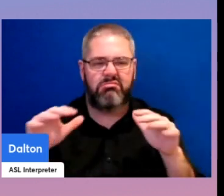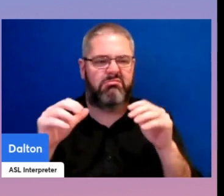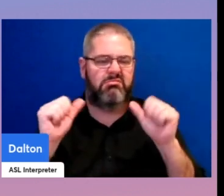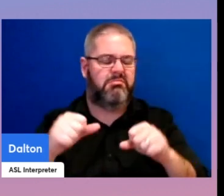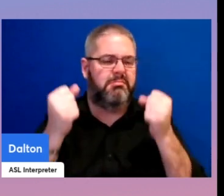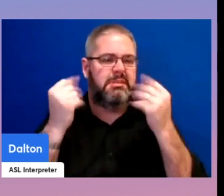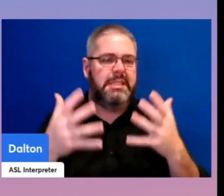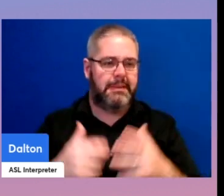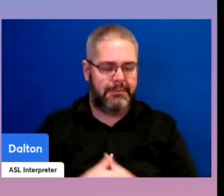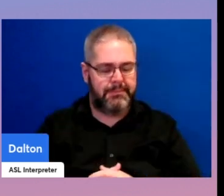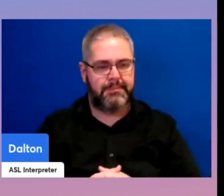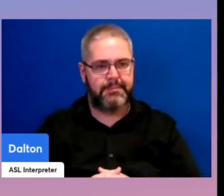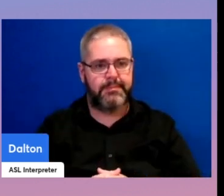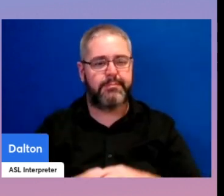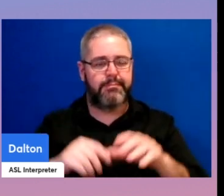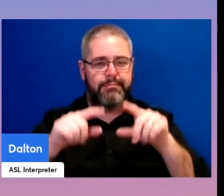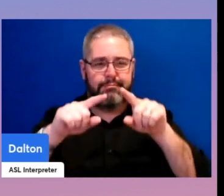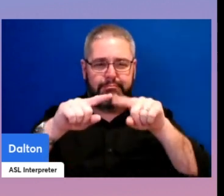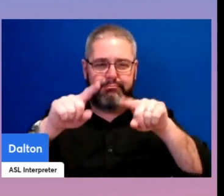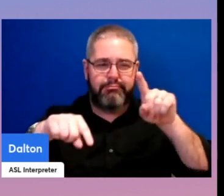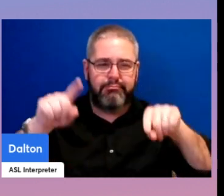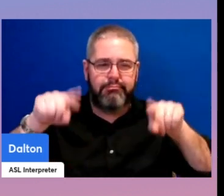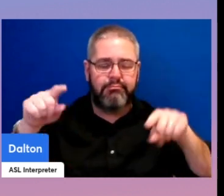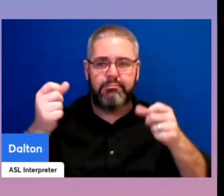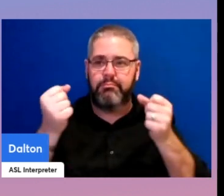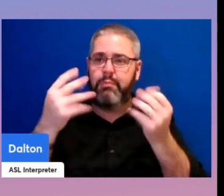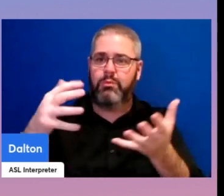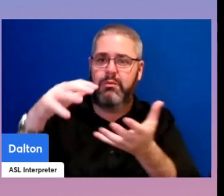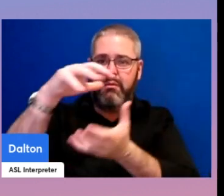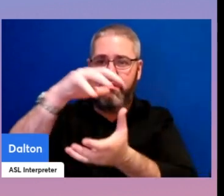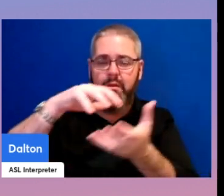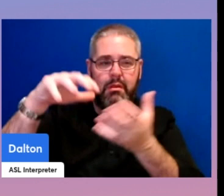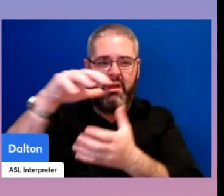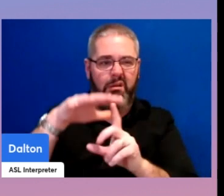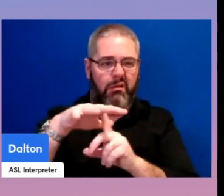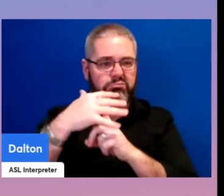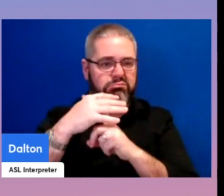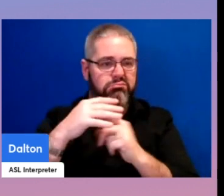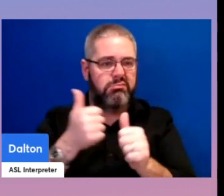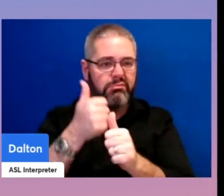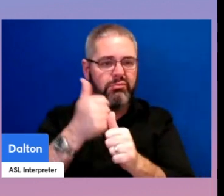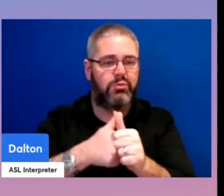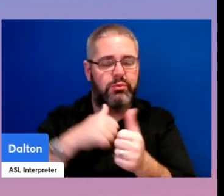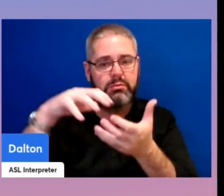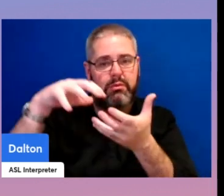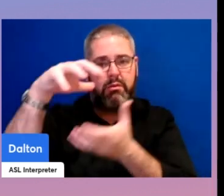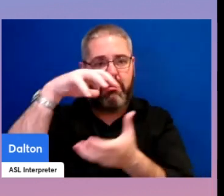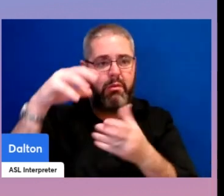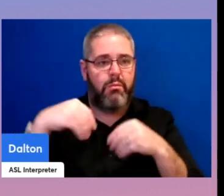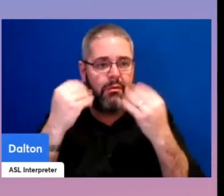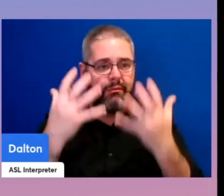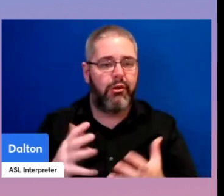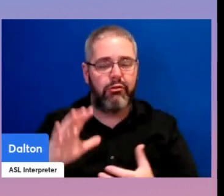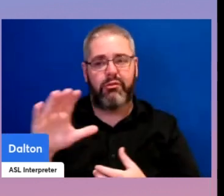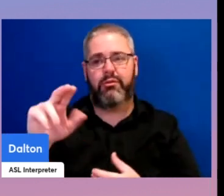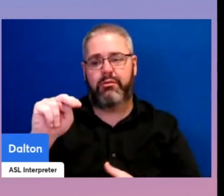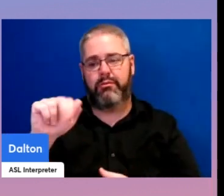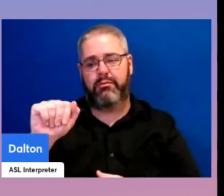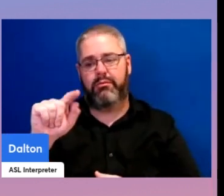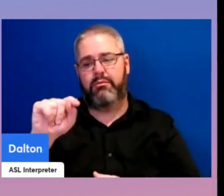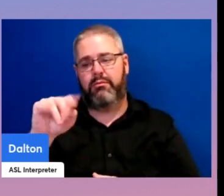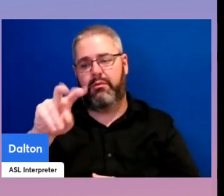Now consider the diverse landscape of multi-cloud environments. Each cloud provider offers its native secrets management solution.